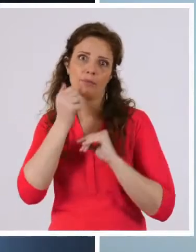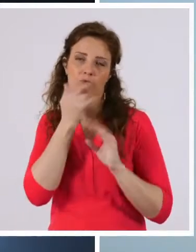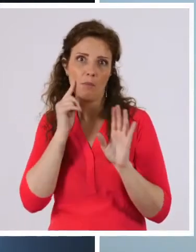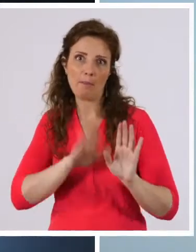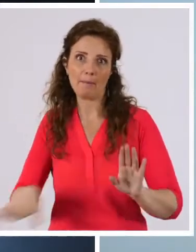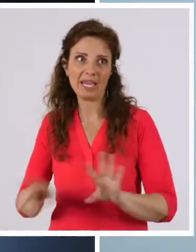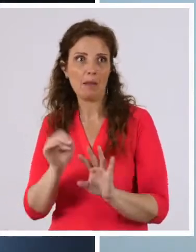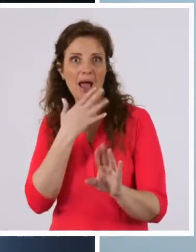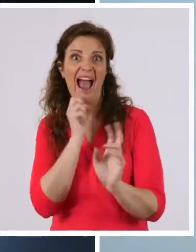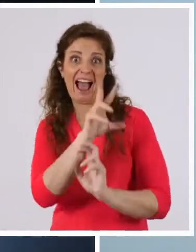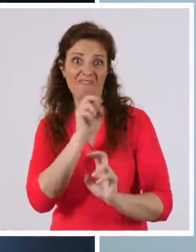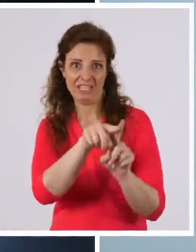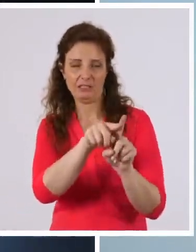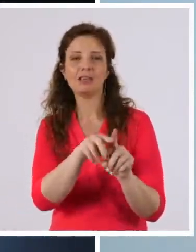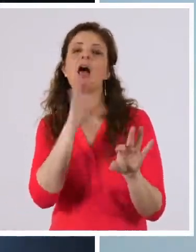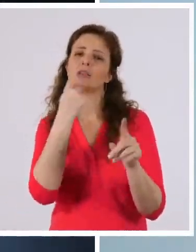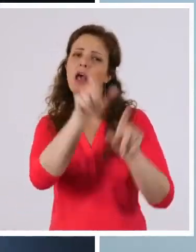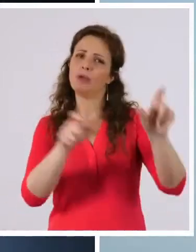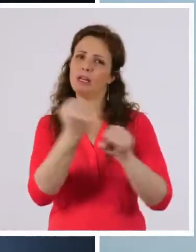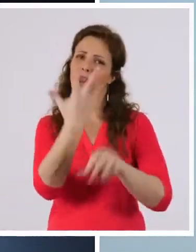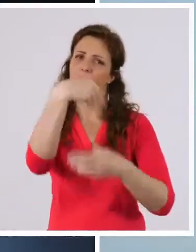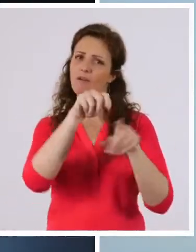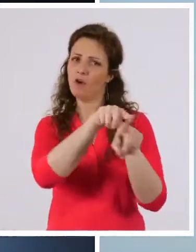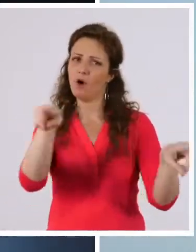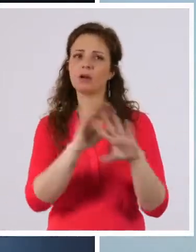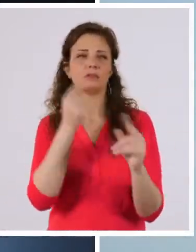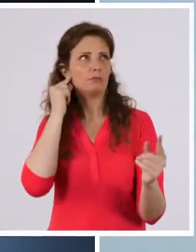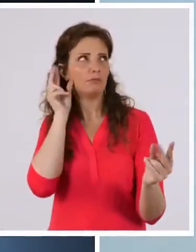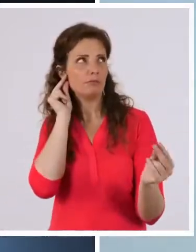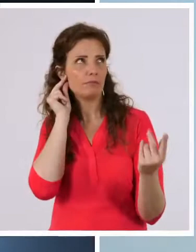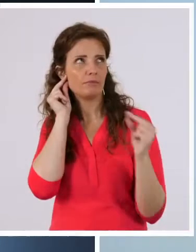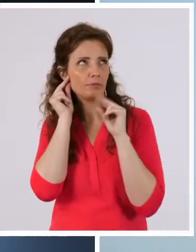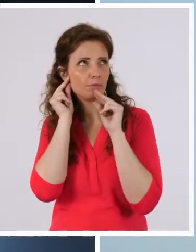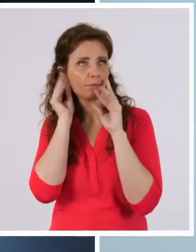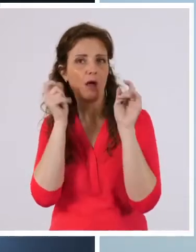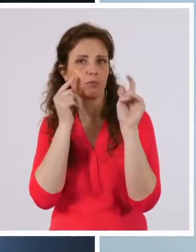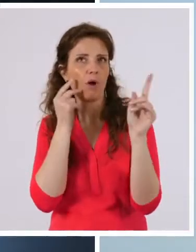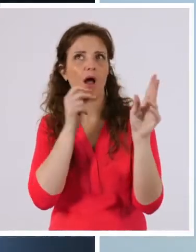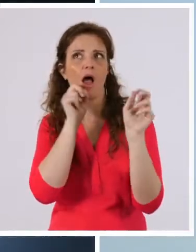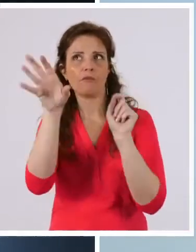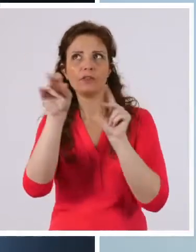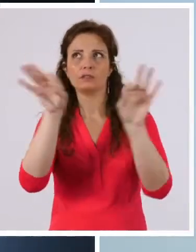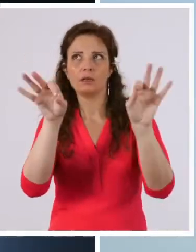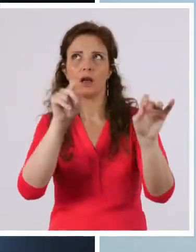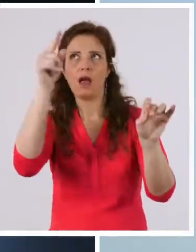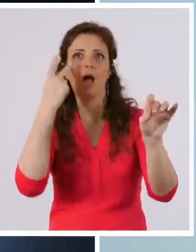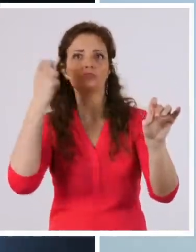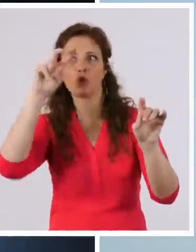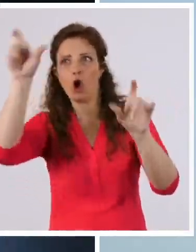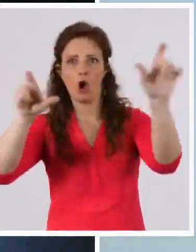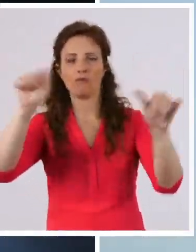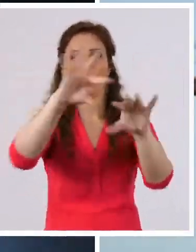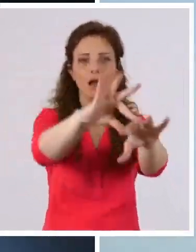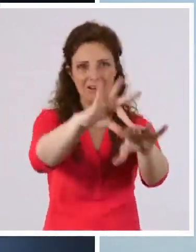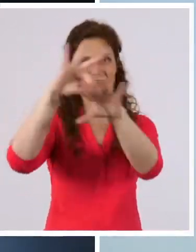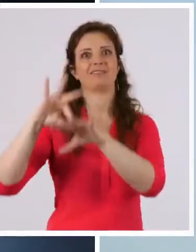children. Using VHF radios, crew members will be capable of rapidly organizing and coordinating search